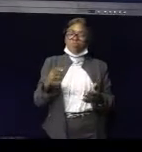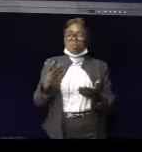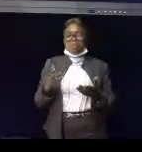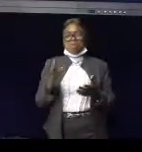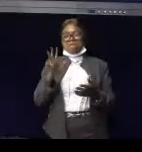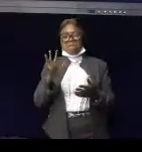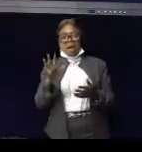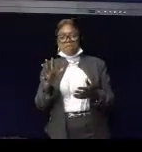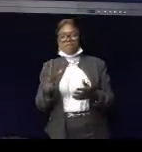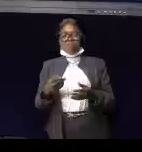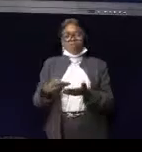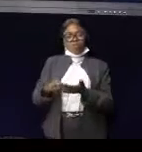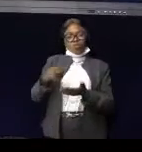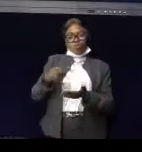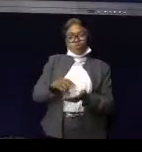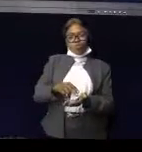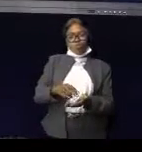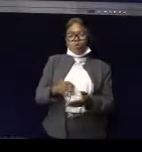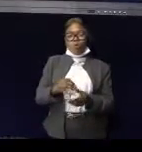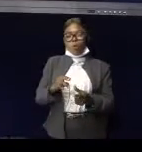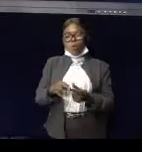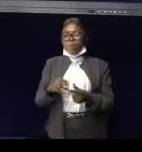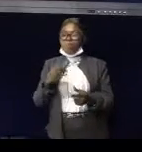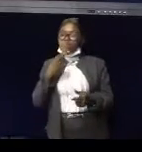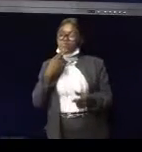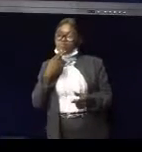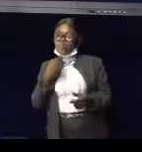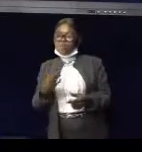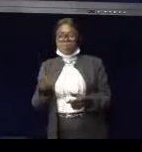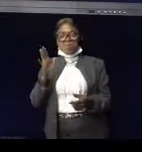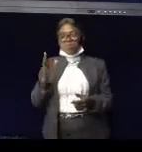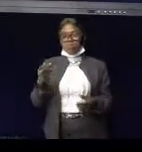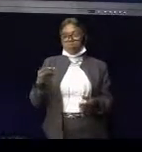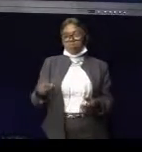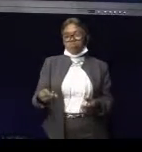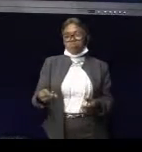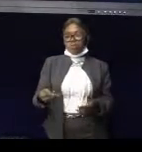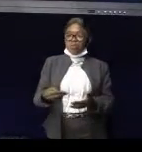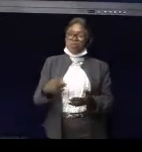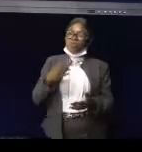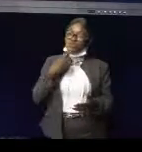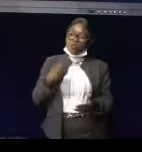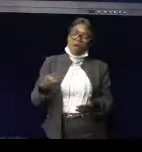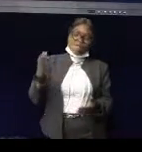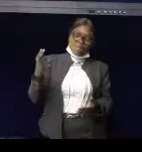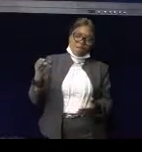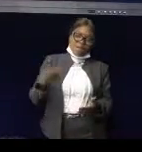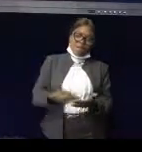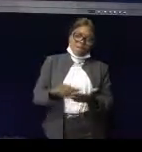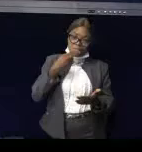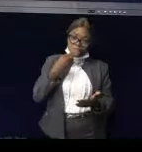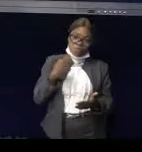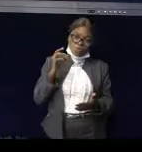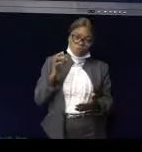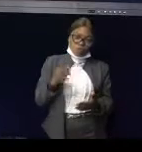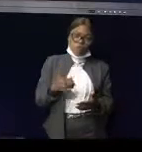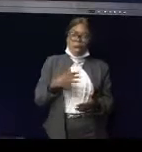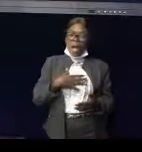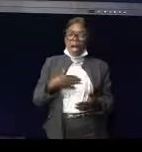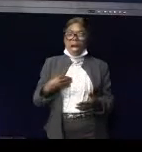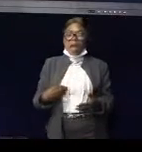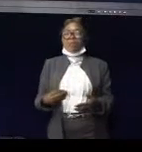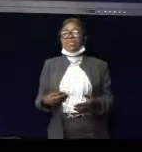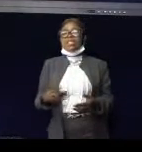to make 5, they increase the amount of sugar 5 times, the specific amount of flour